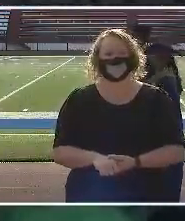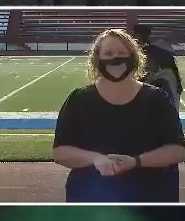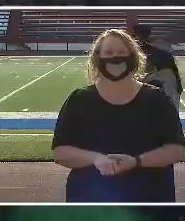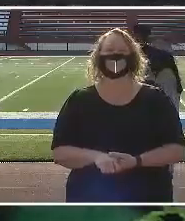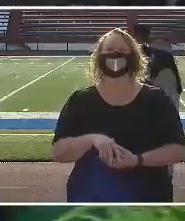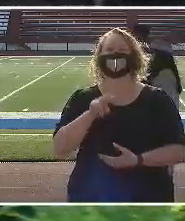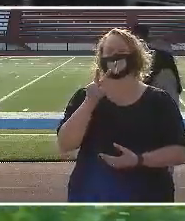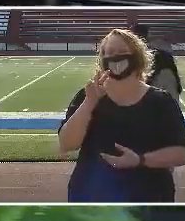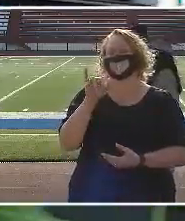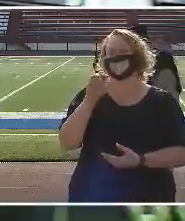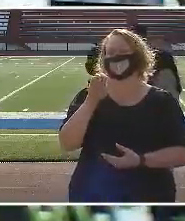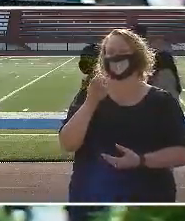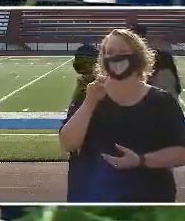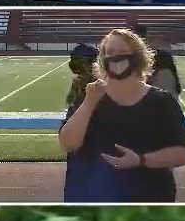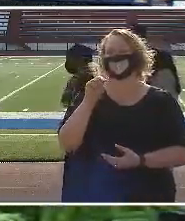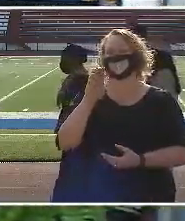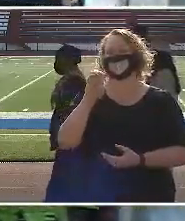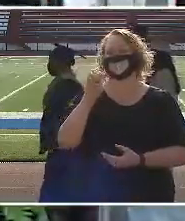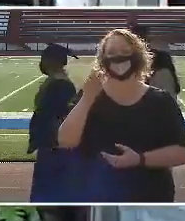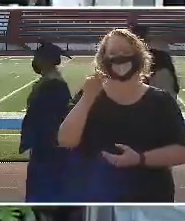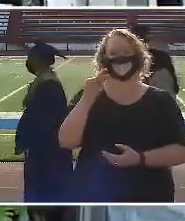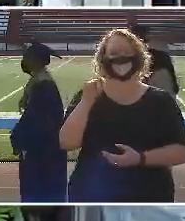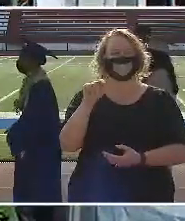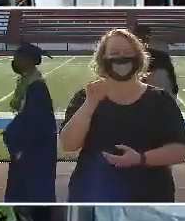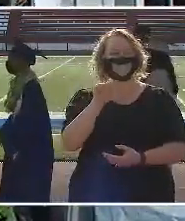Vincent Allen Cizon.